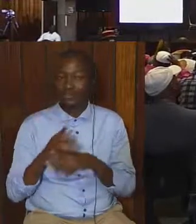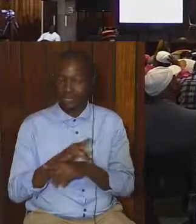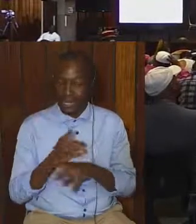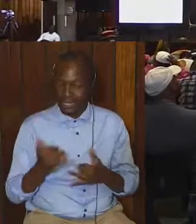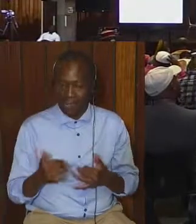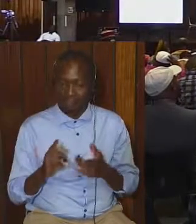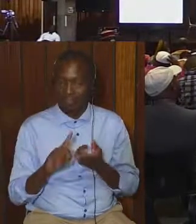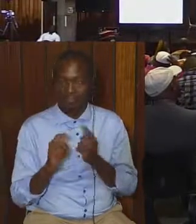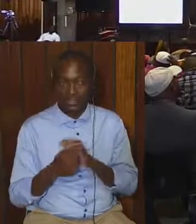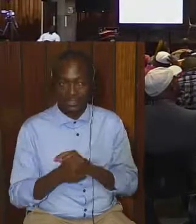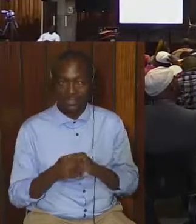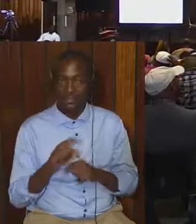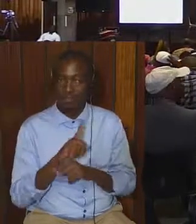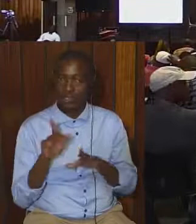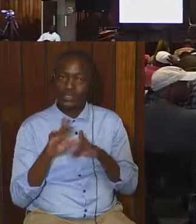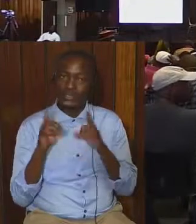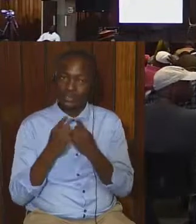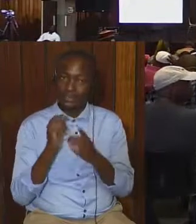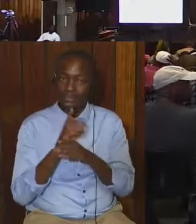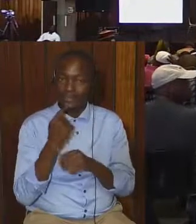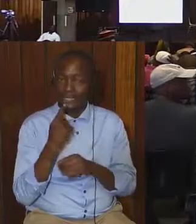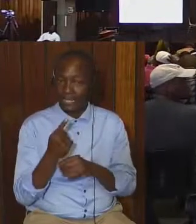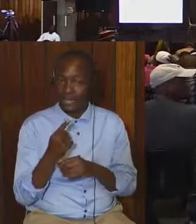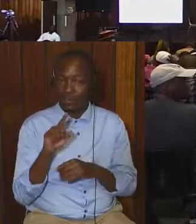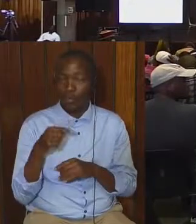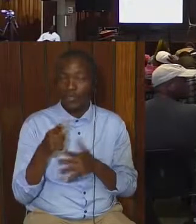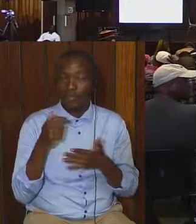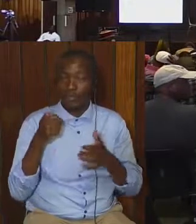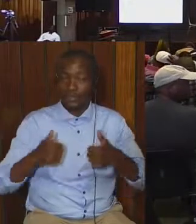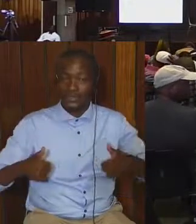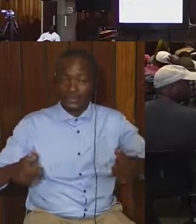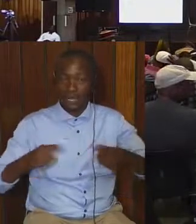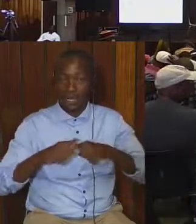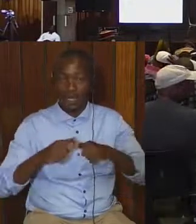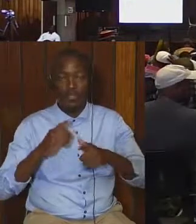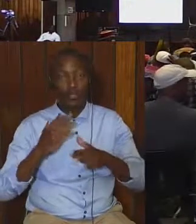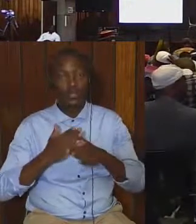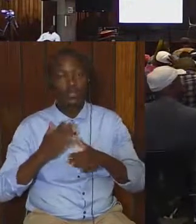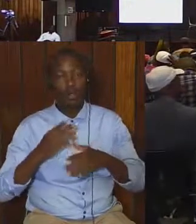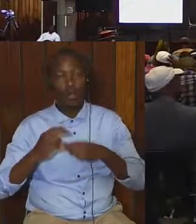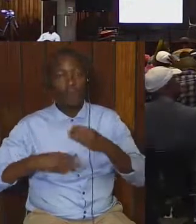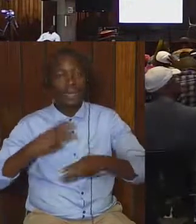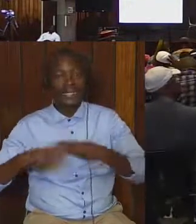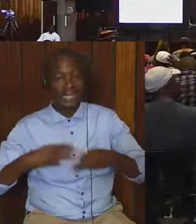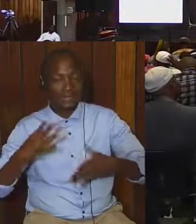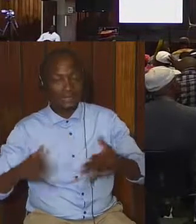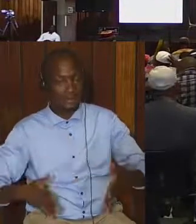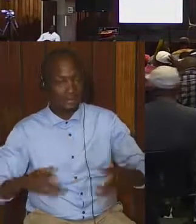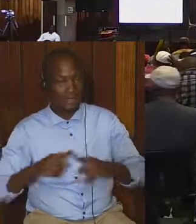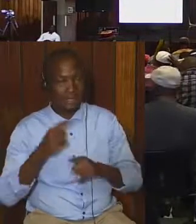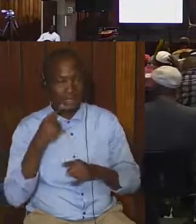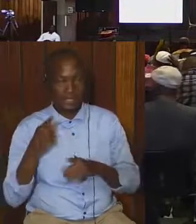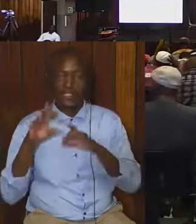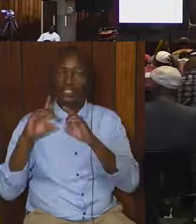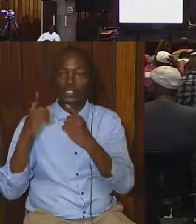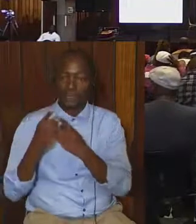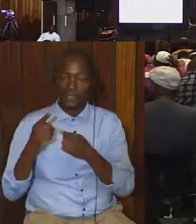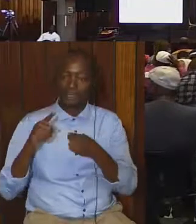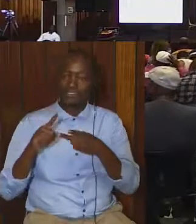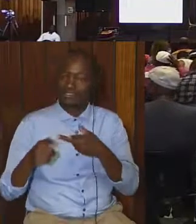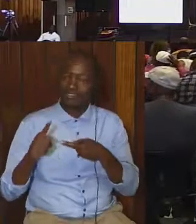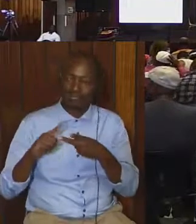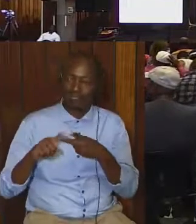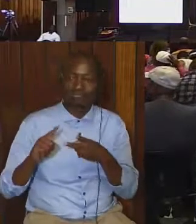longer works now. So what is the department saying? Because whenever we sit down with operators, they always say that the department this, the department